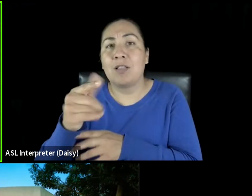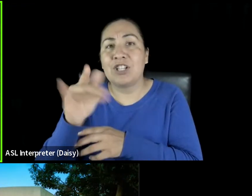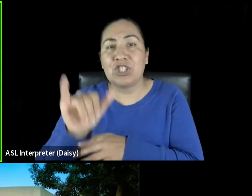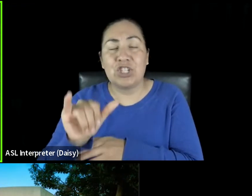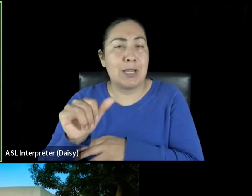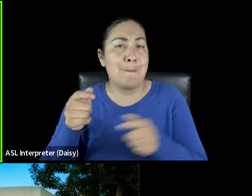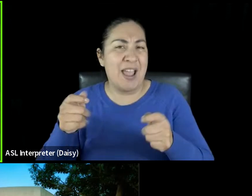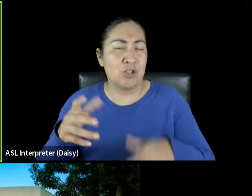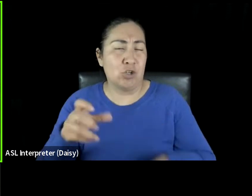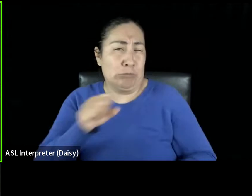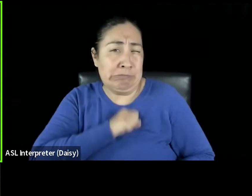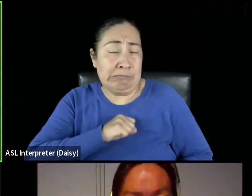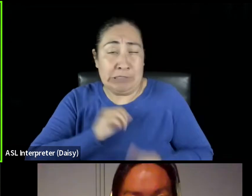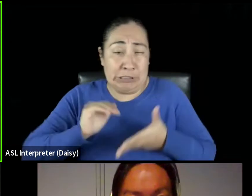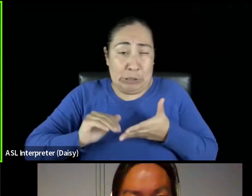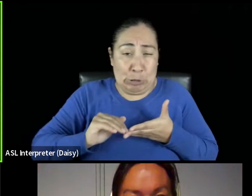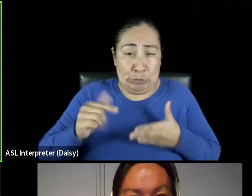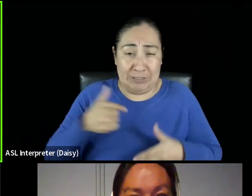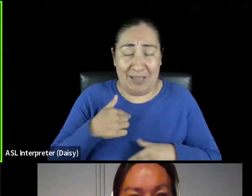excuse me, or